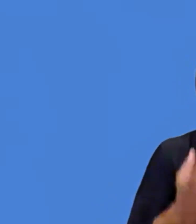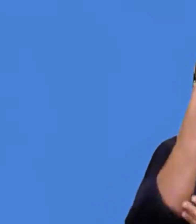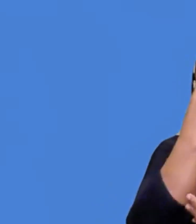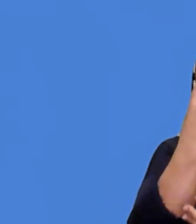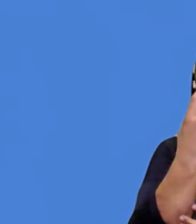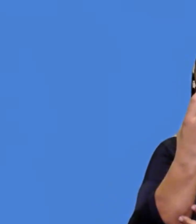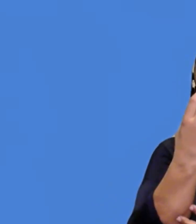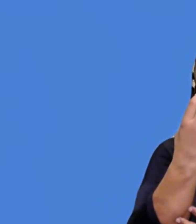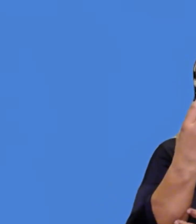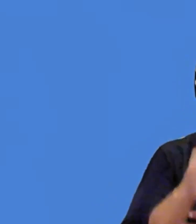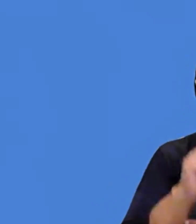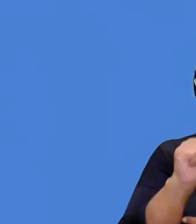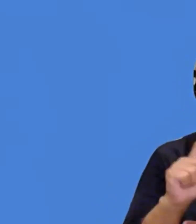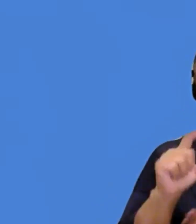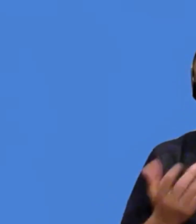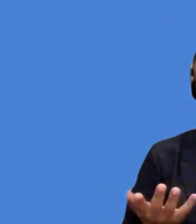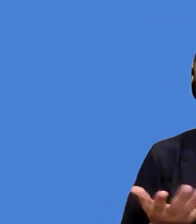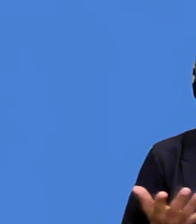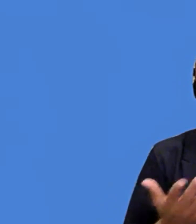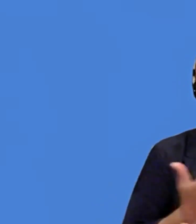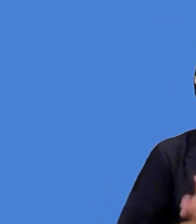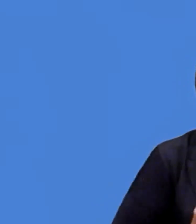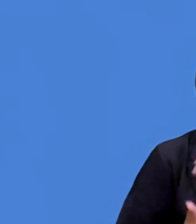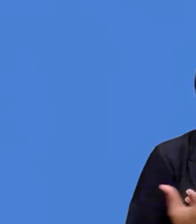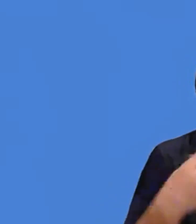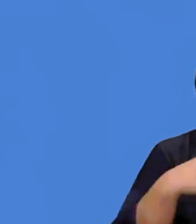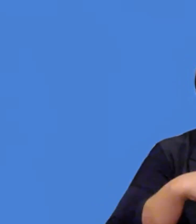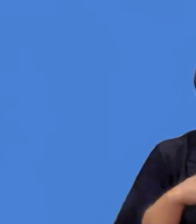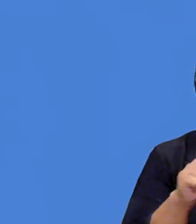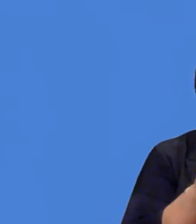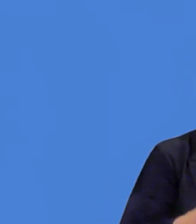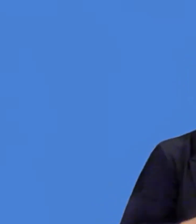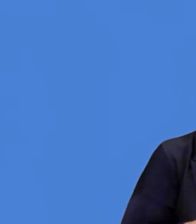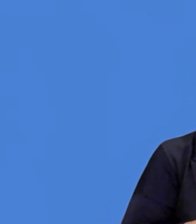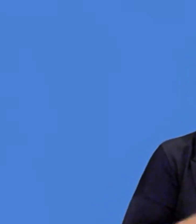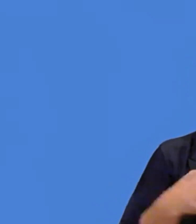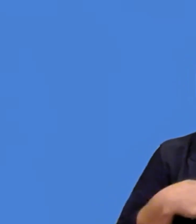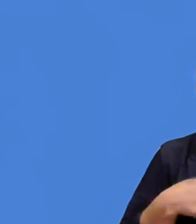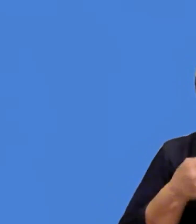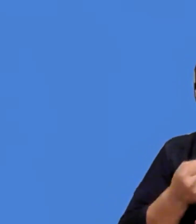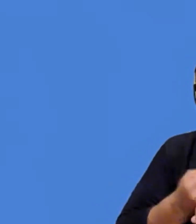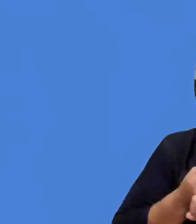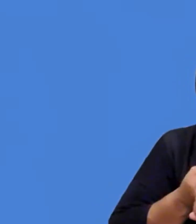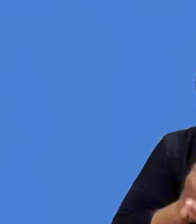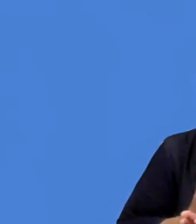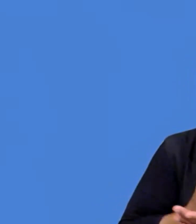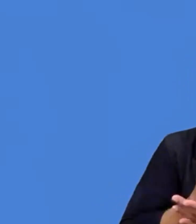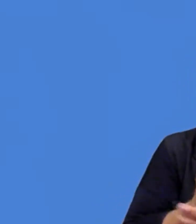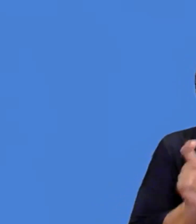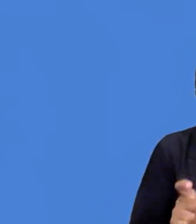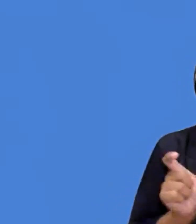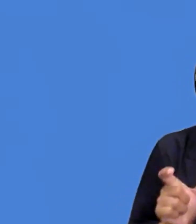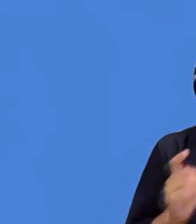disability inclusive policy, act related to the rights of persons with disabilities through its countrywide